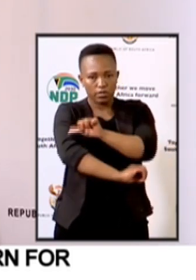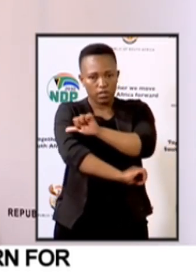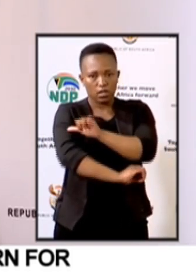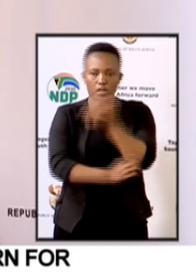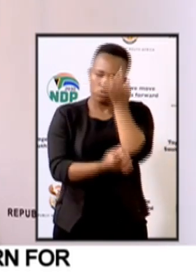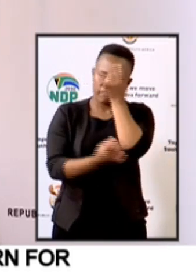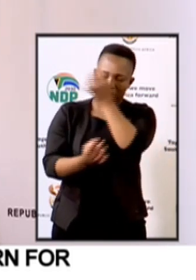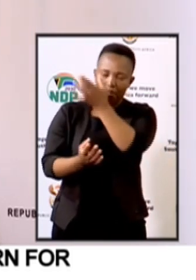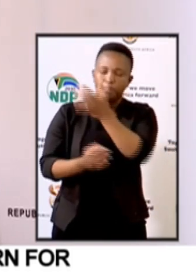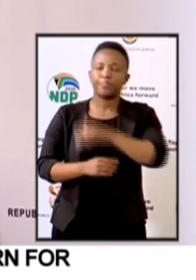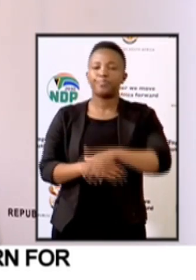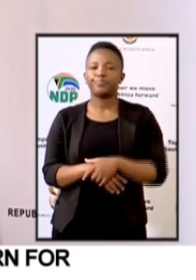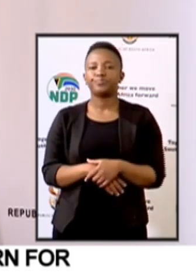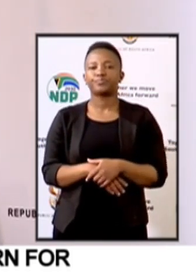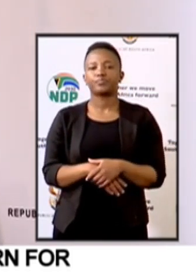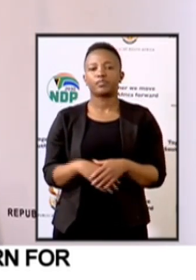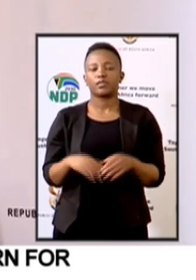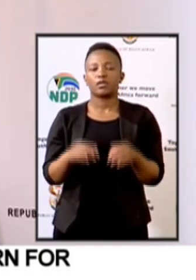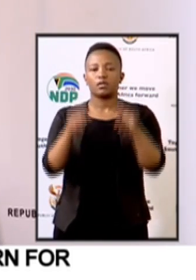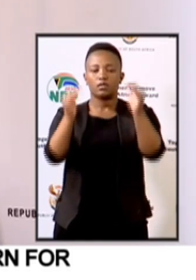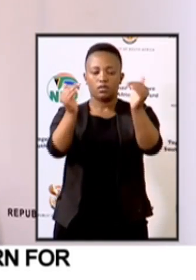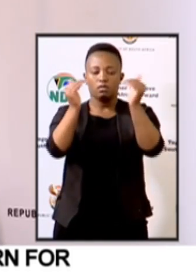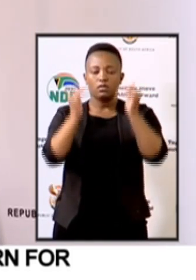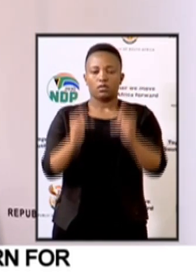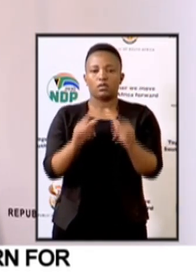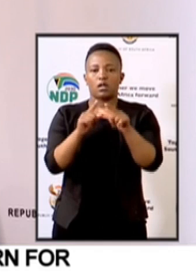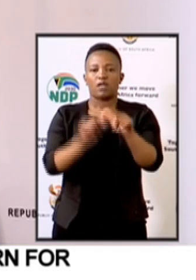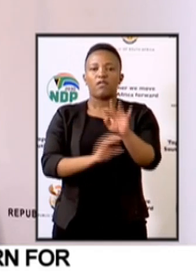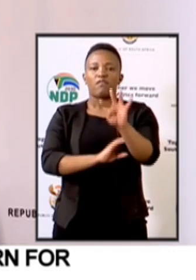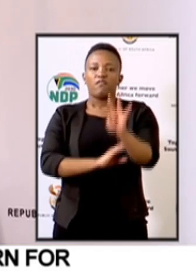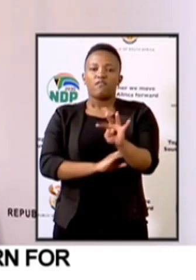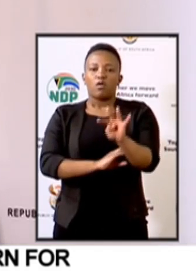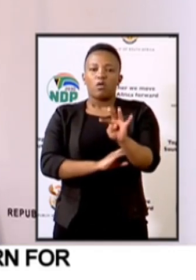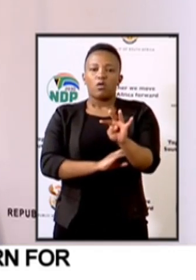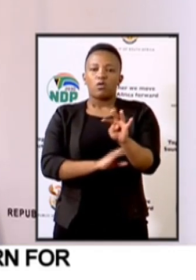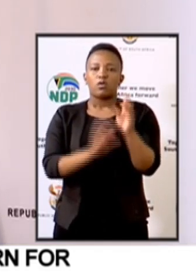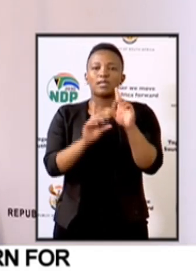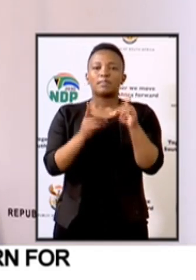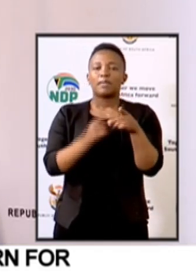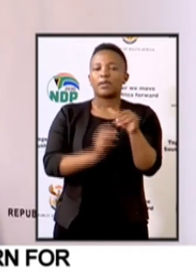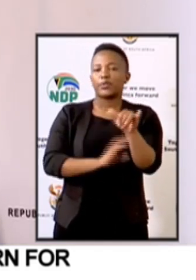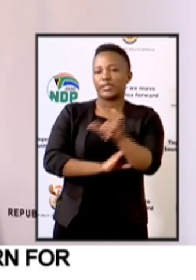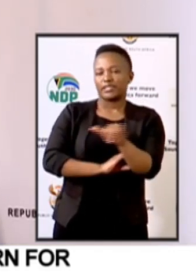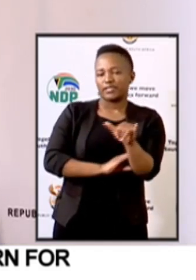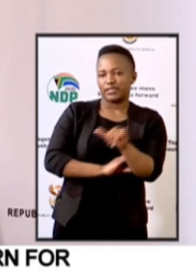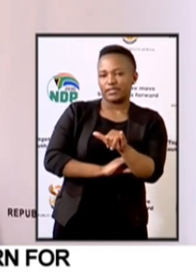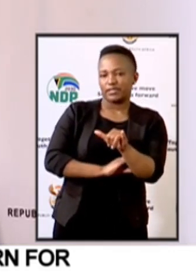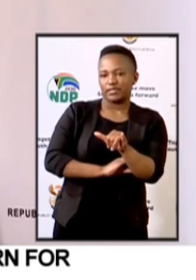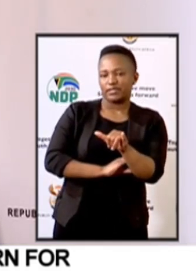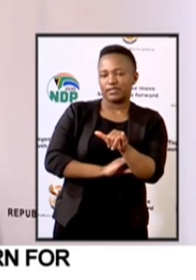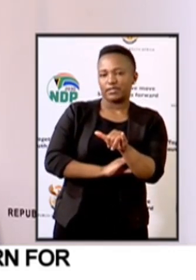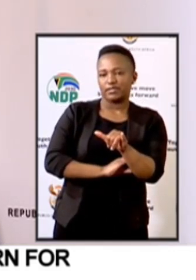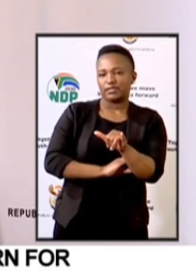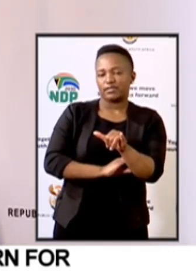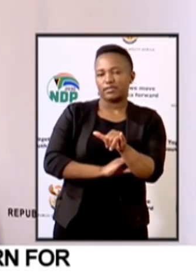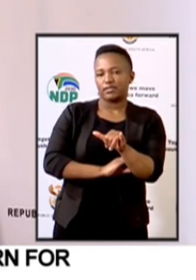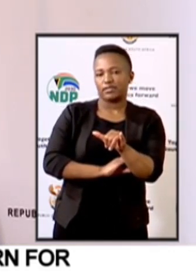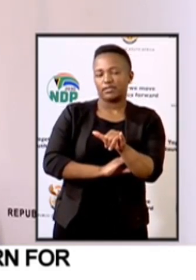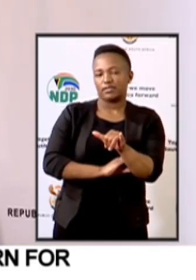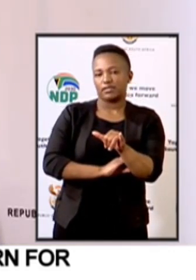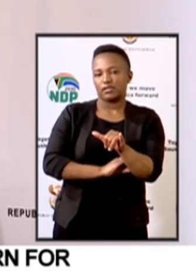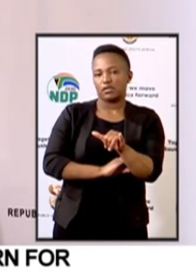Level 4, which departments, how do we get to know which department